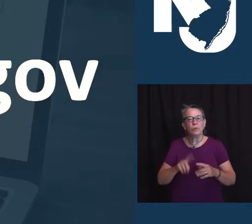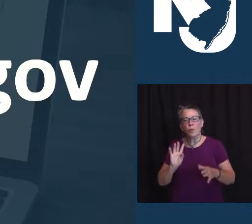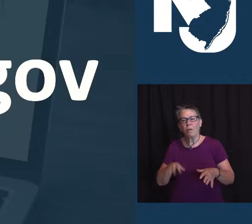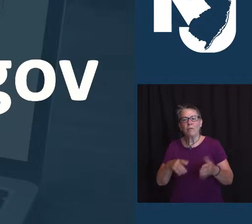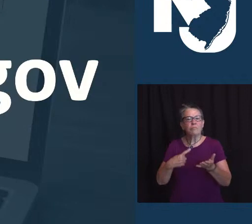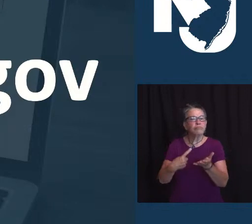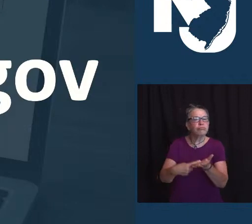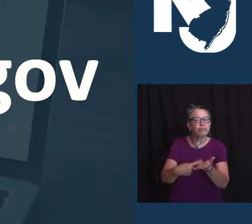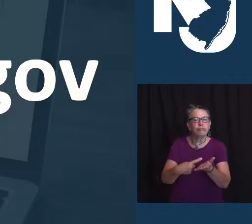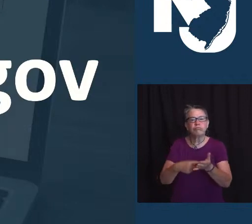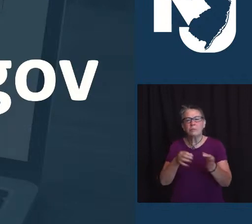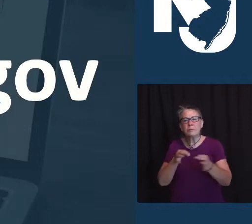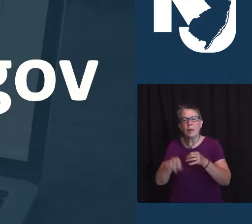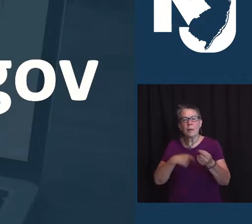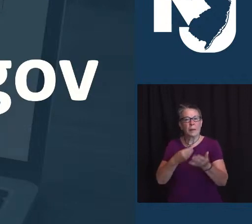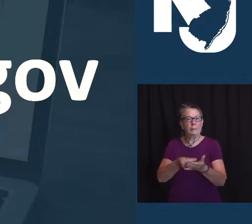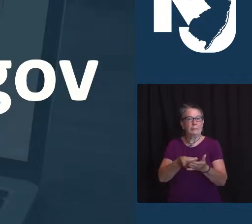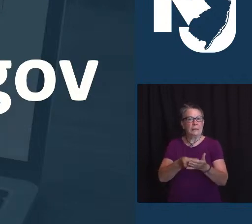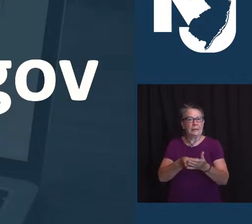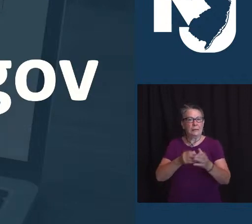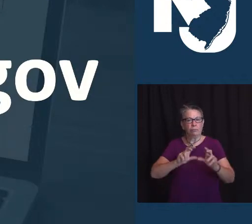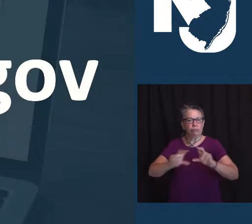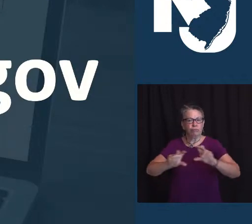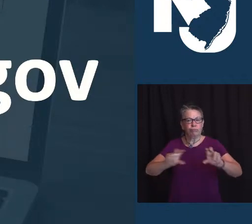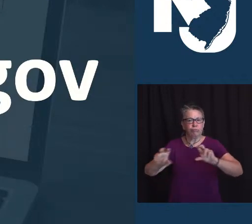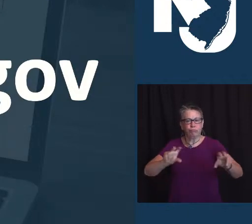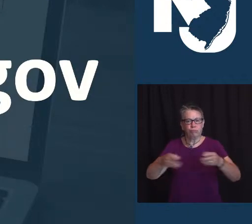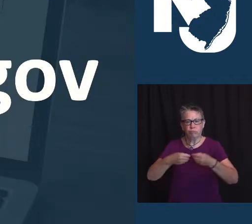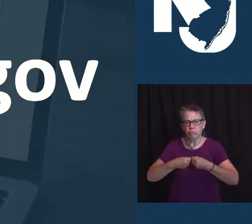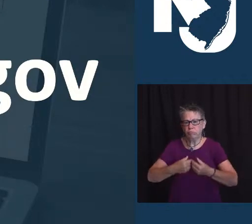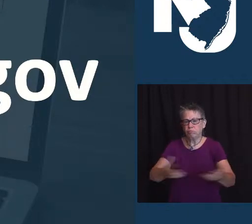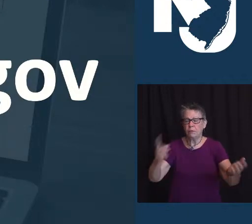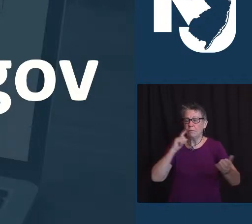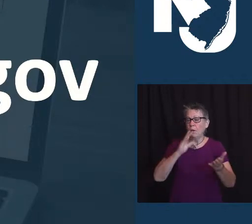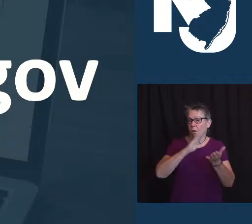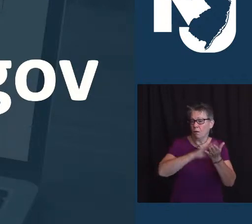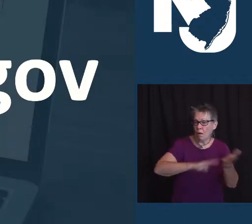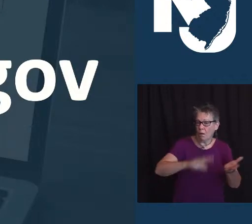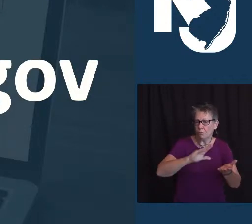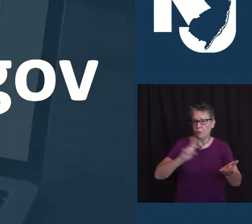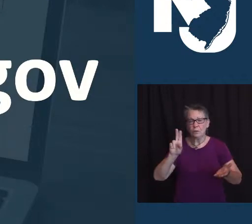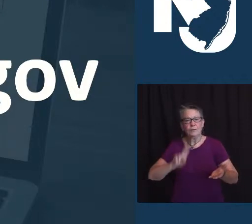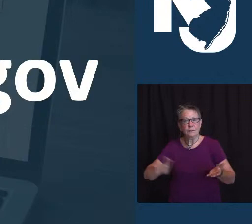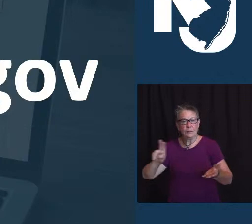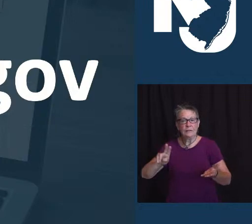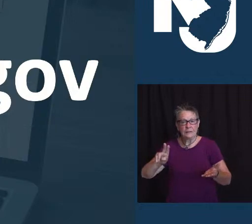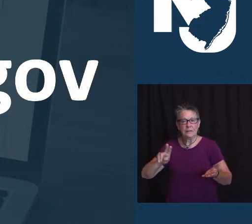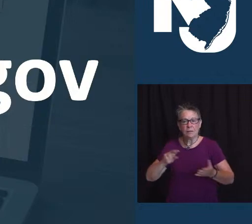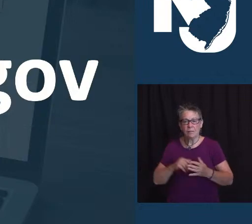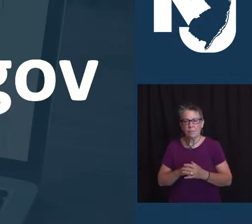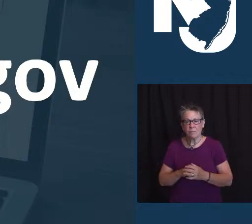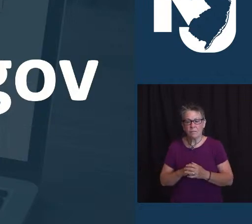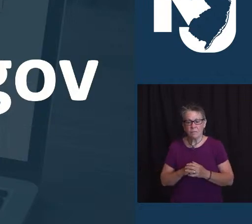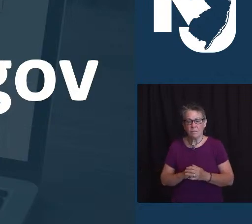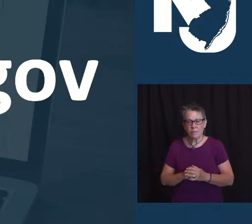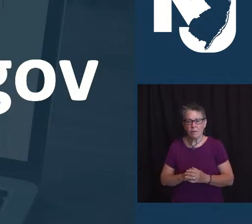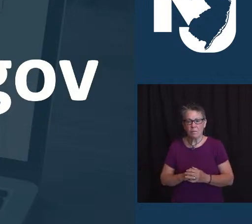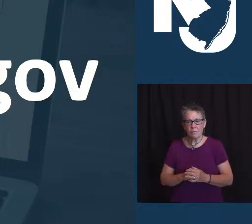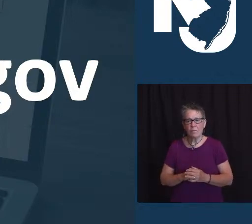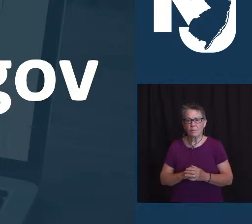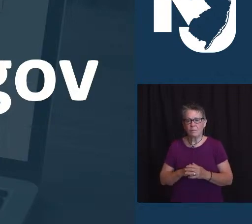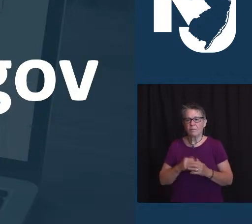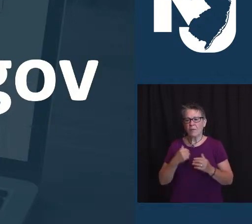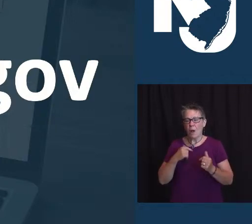our institutions of higher education. I will speak to them in general terms in a minute, and Brian will fill in the